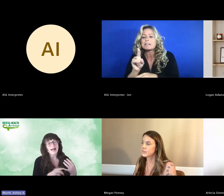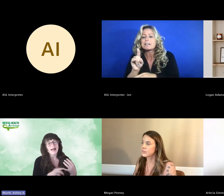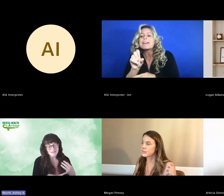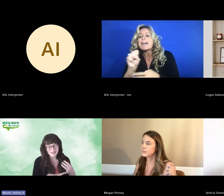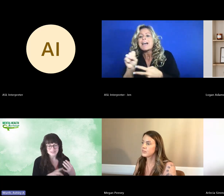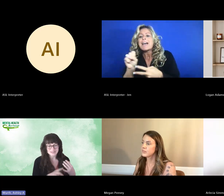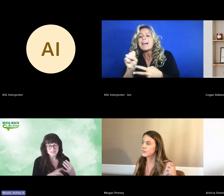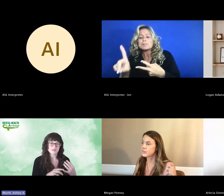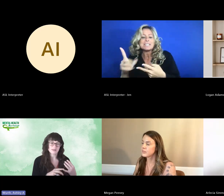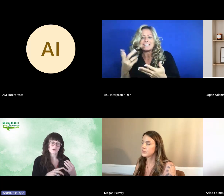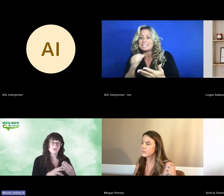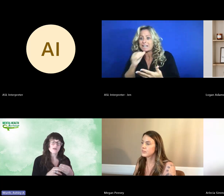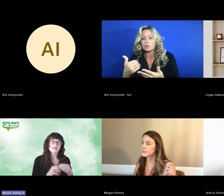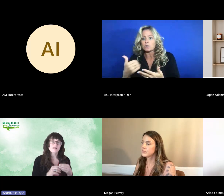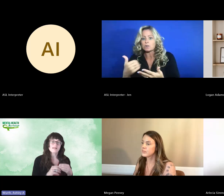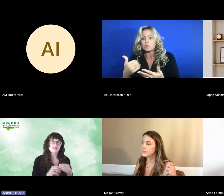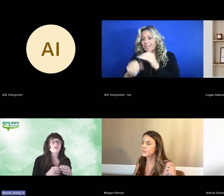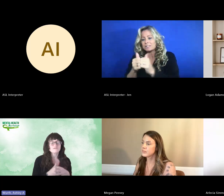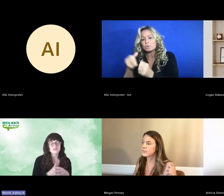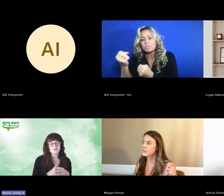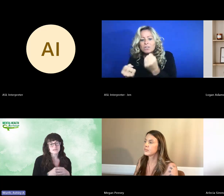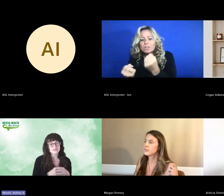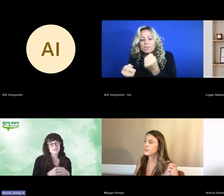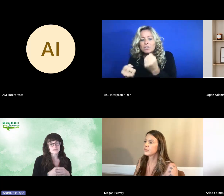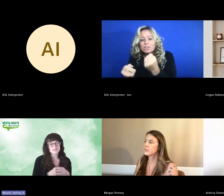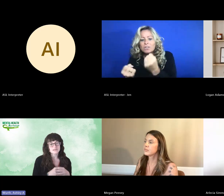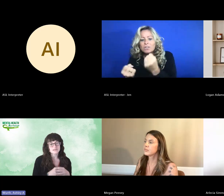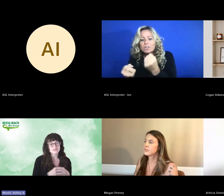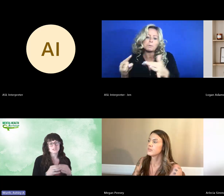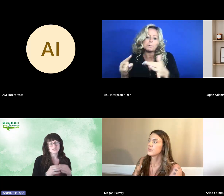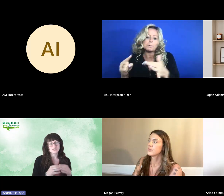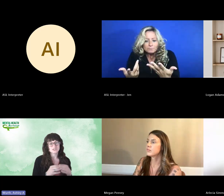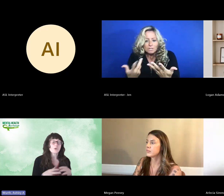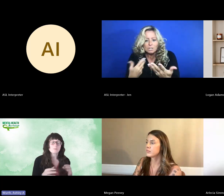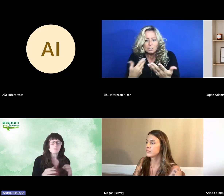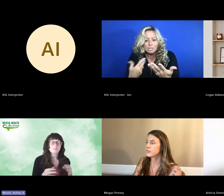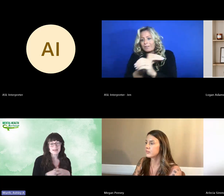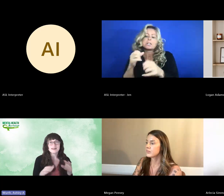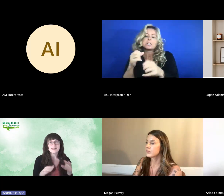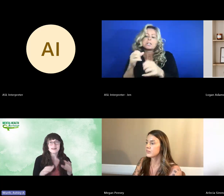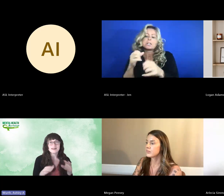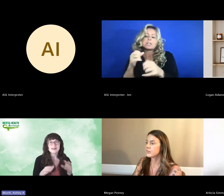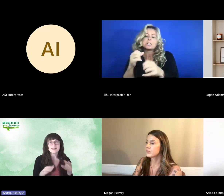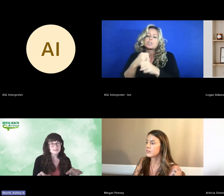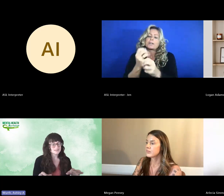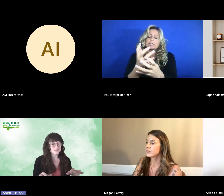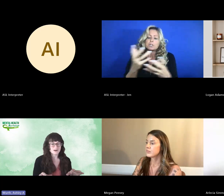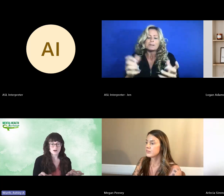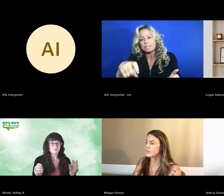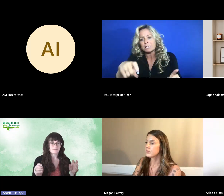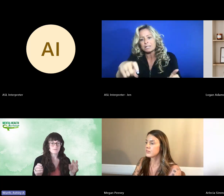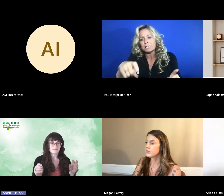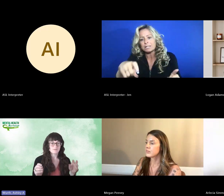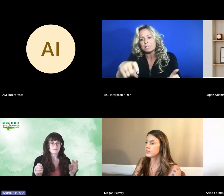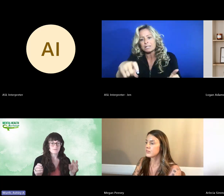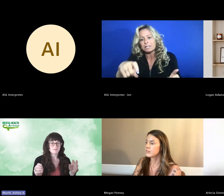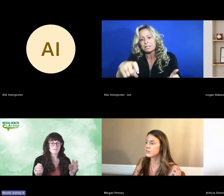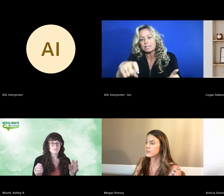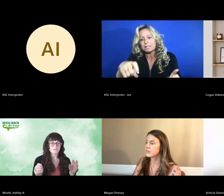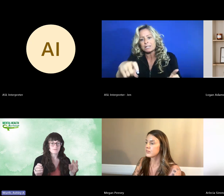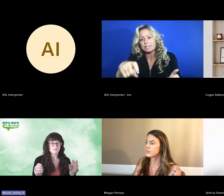license, or I don't have access to a vehicle, like all of those things just so many